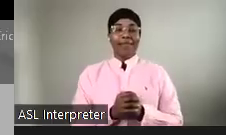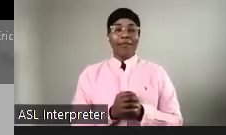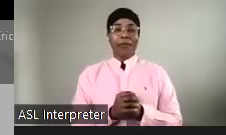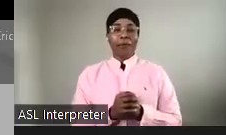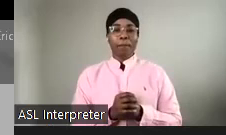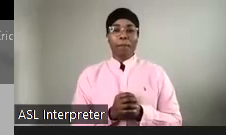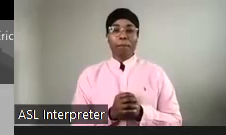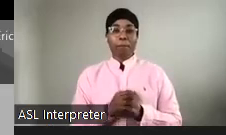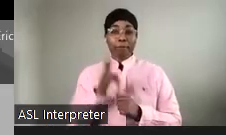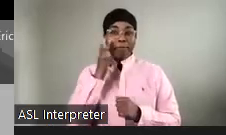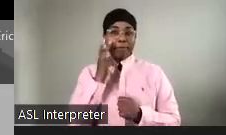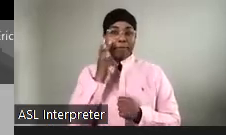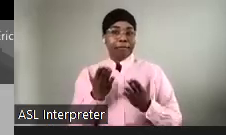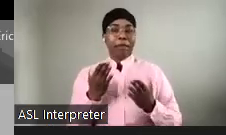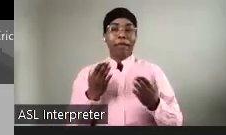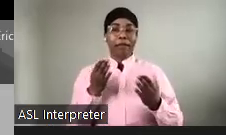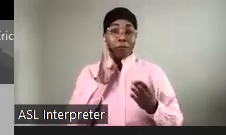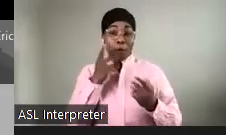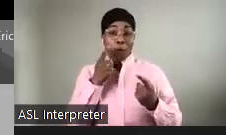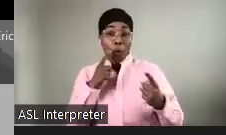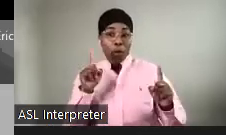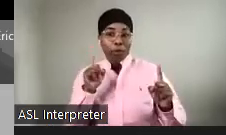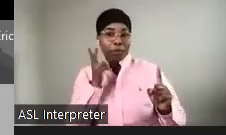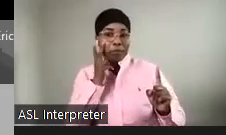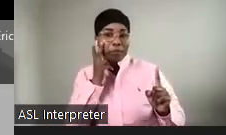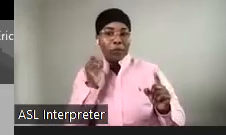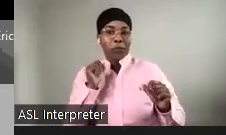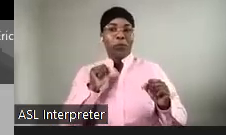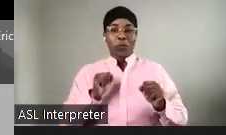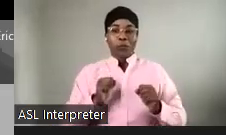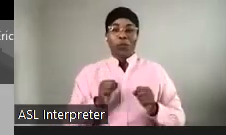and see if I can make it work.